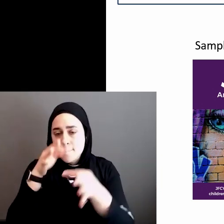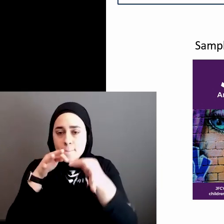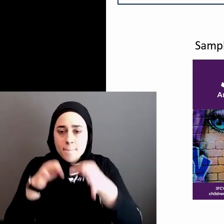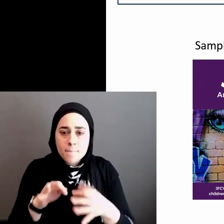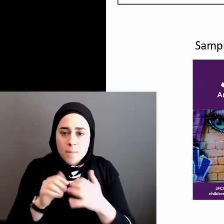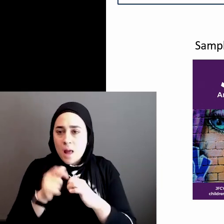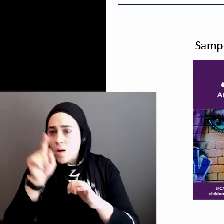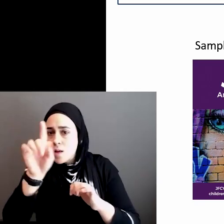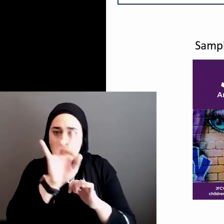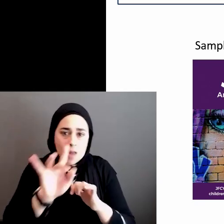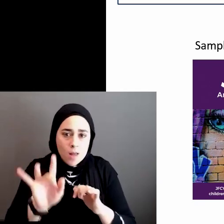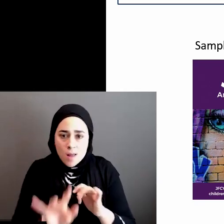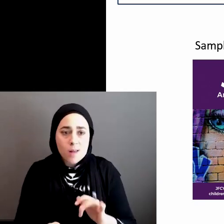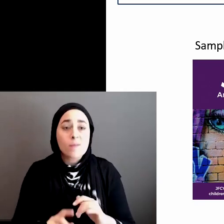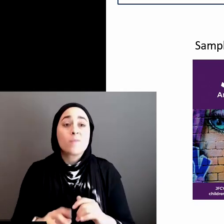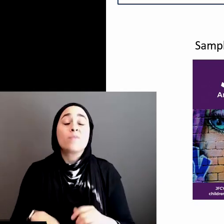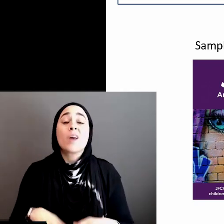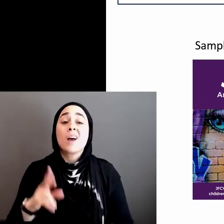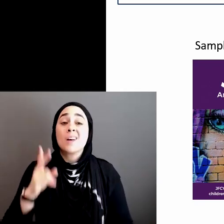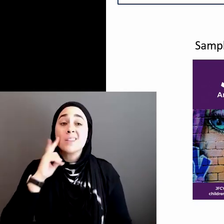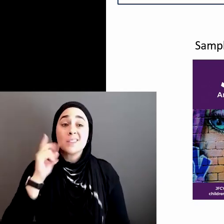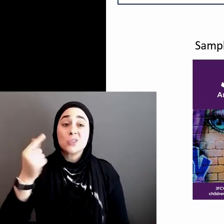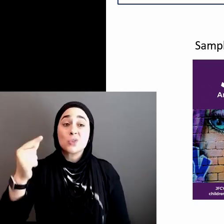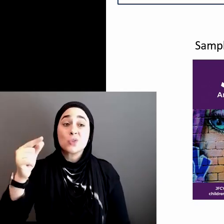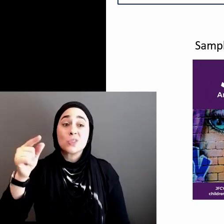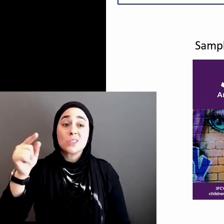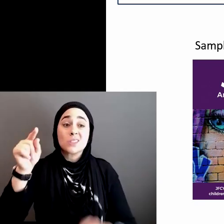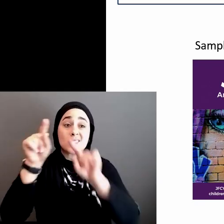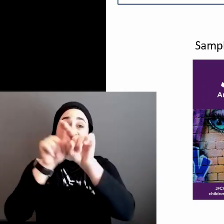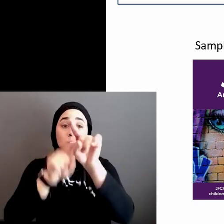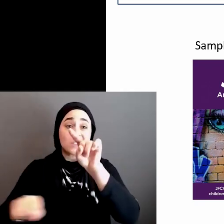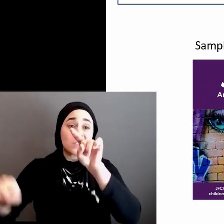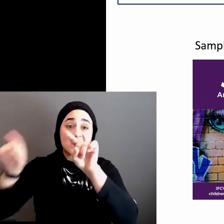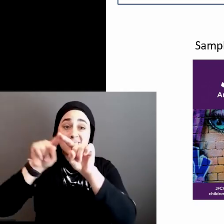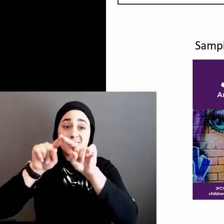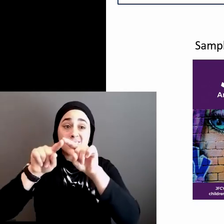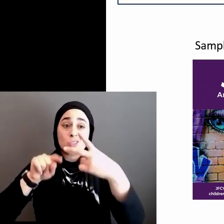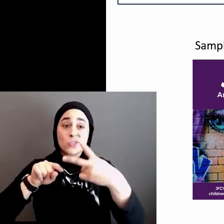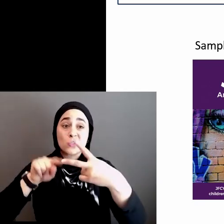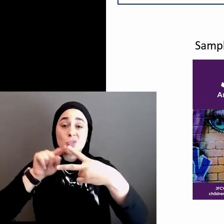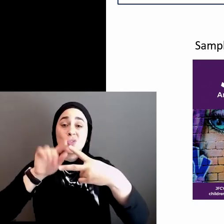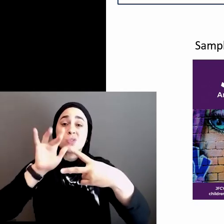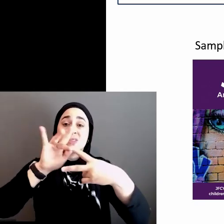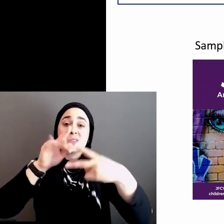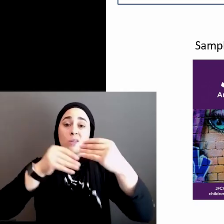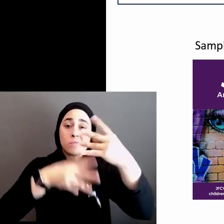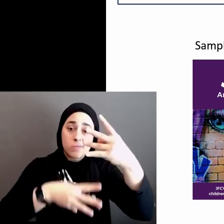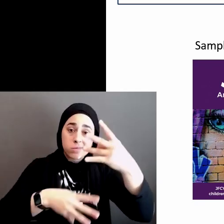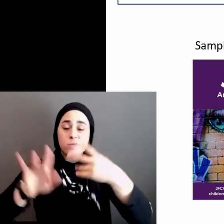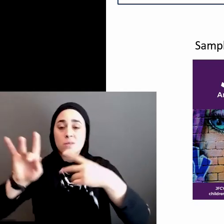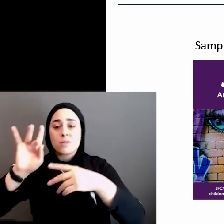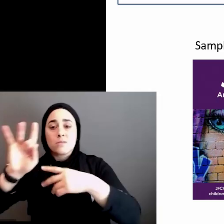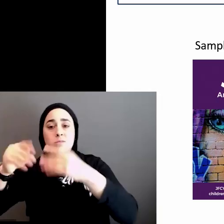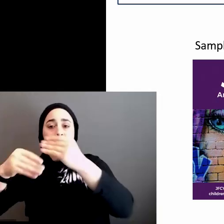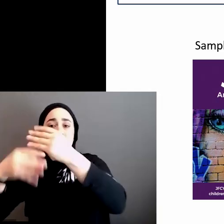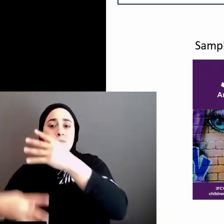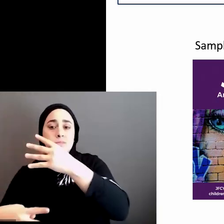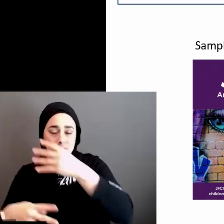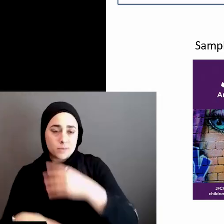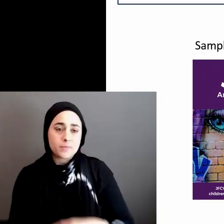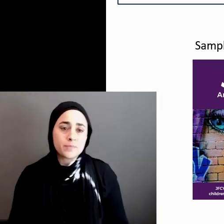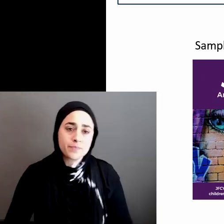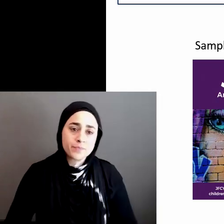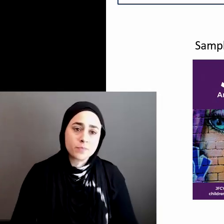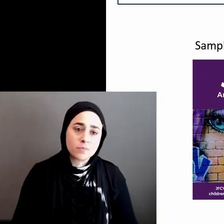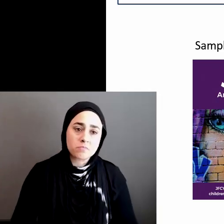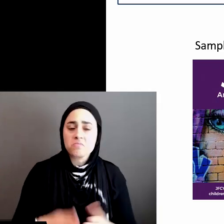those two that I've circled with the green are the drop-downs that you'll probably be accessing the most. And then there's just